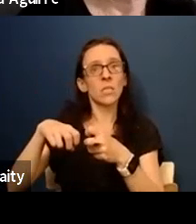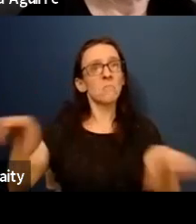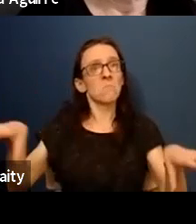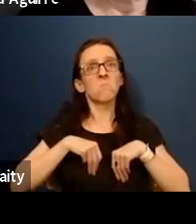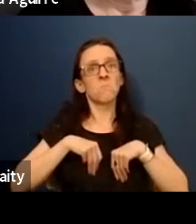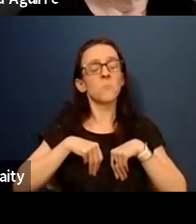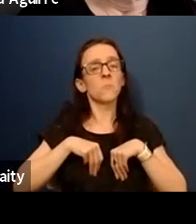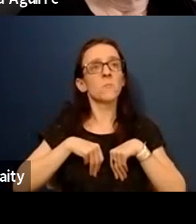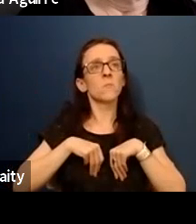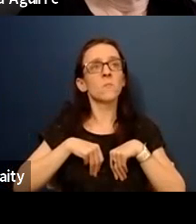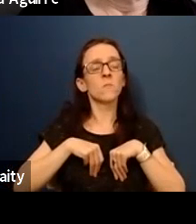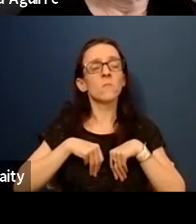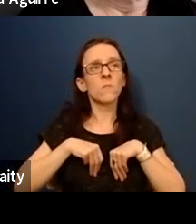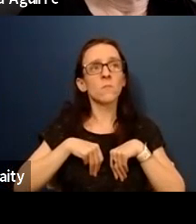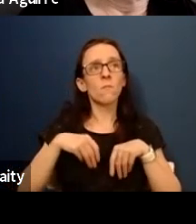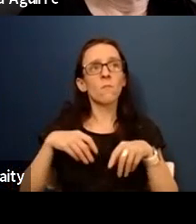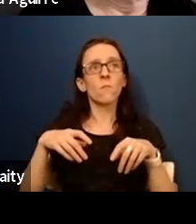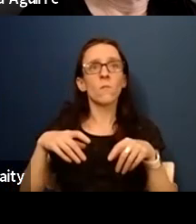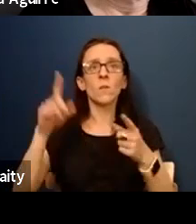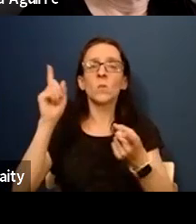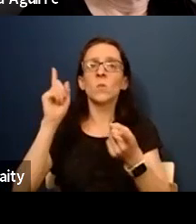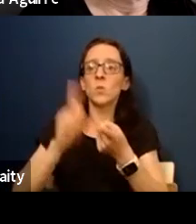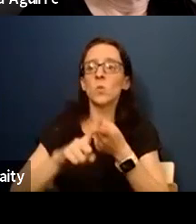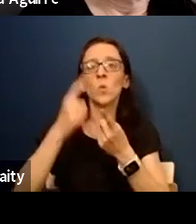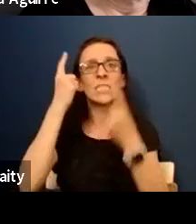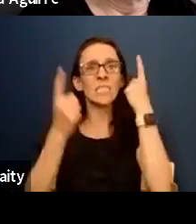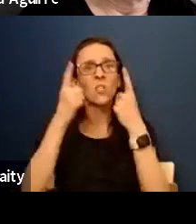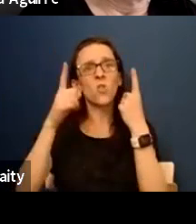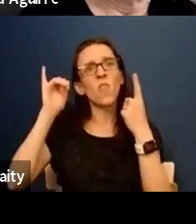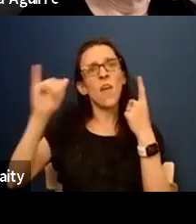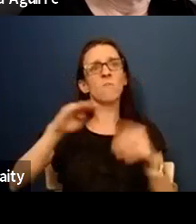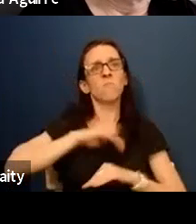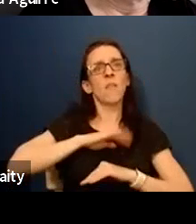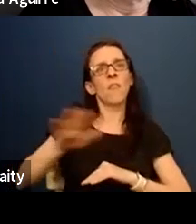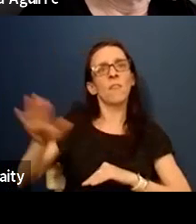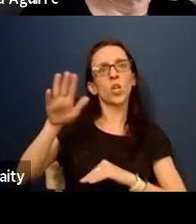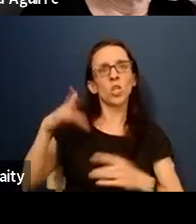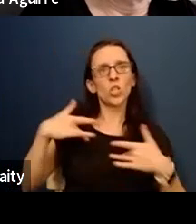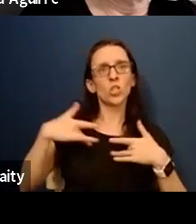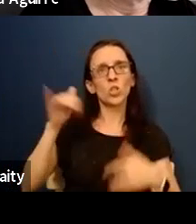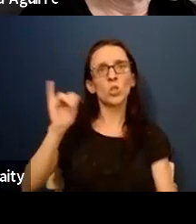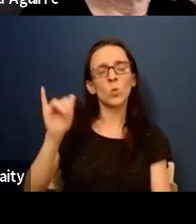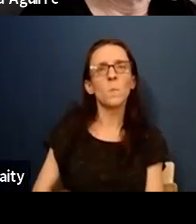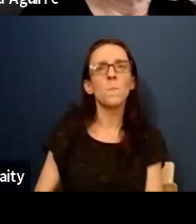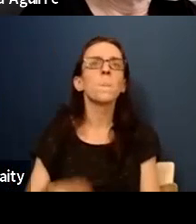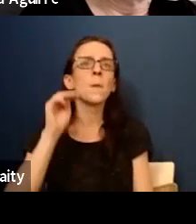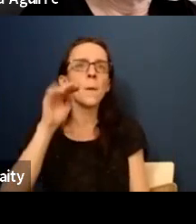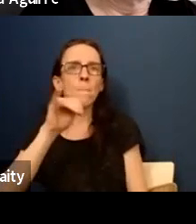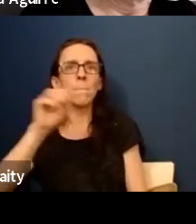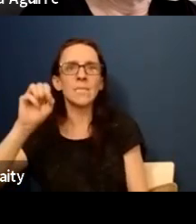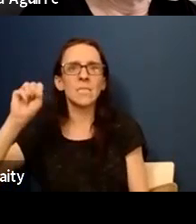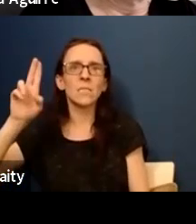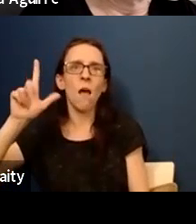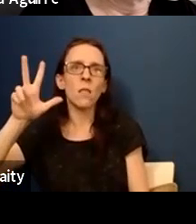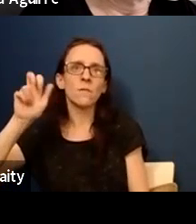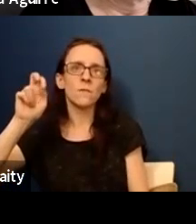being something that covers their concerns as well. So Mr. Contampasas, my recollection